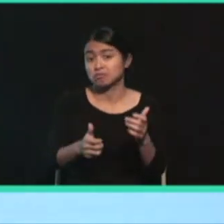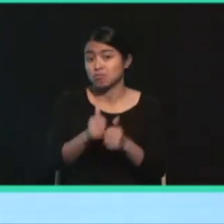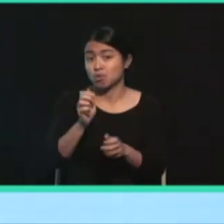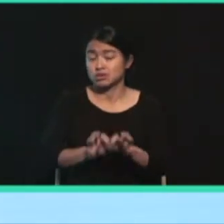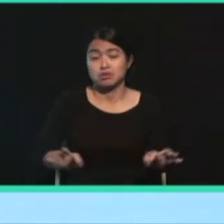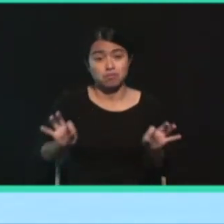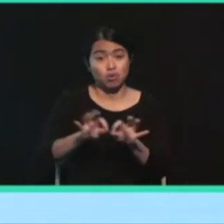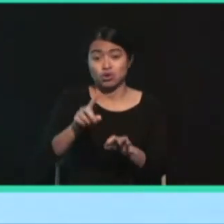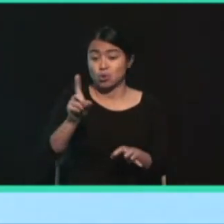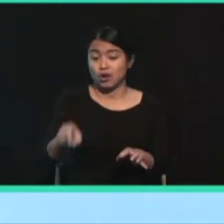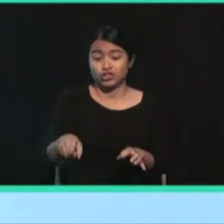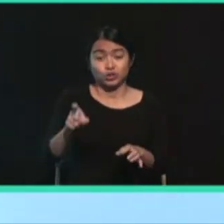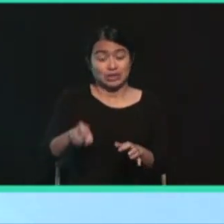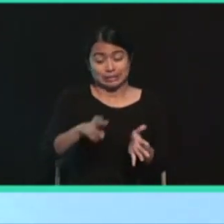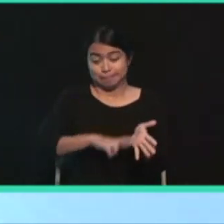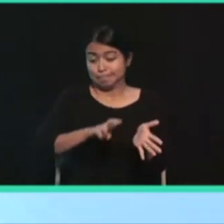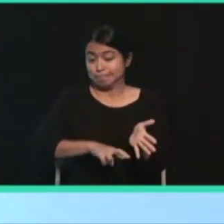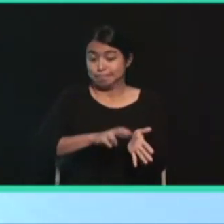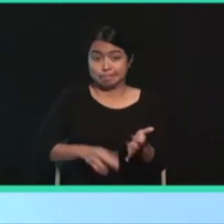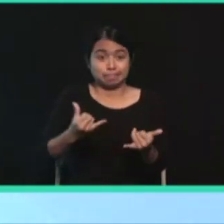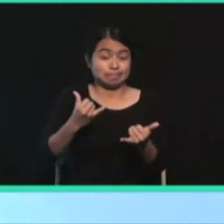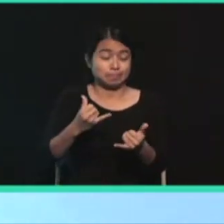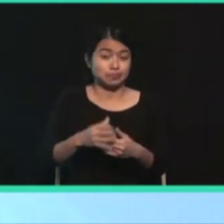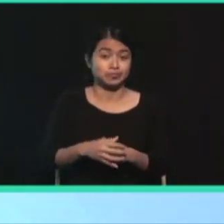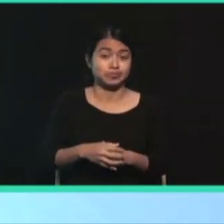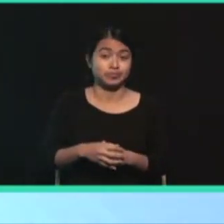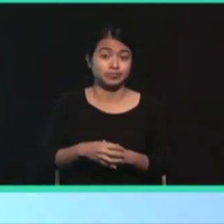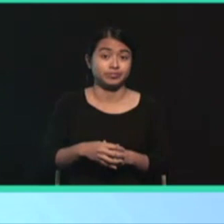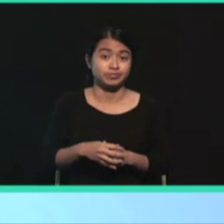we have to answer these days.